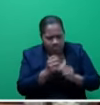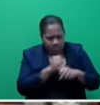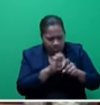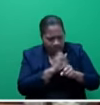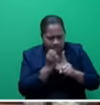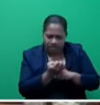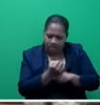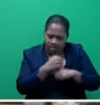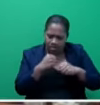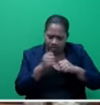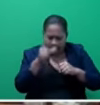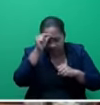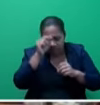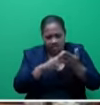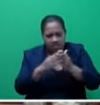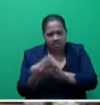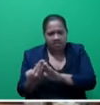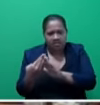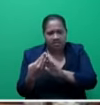Fijian communities.